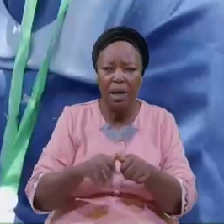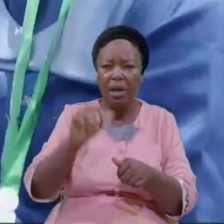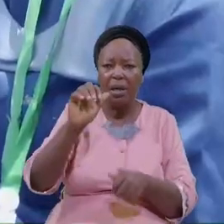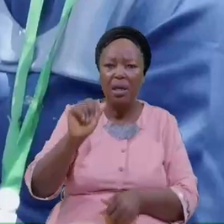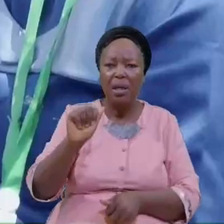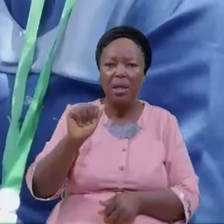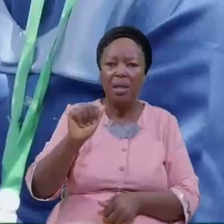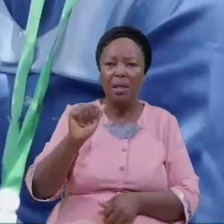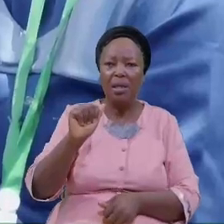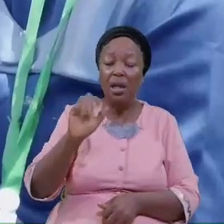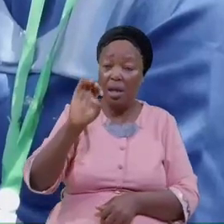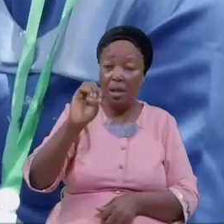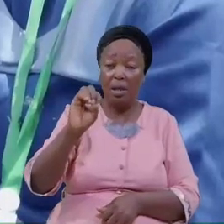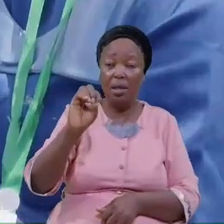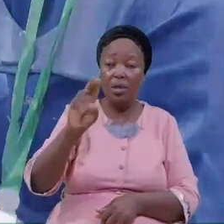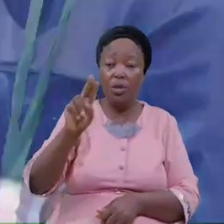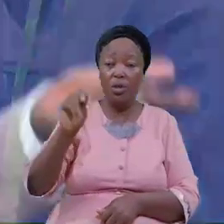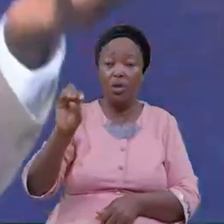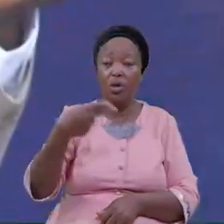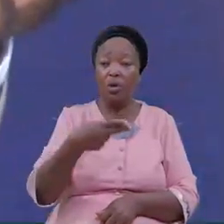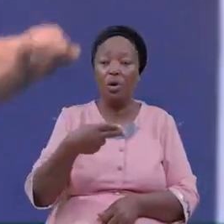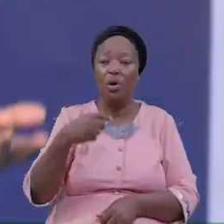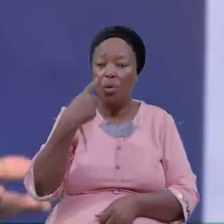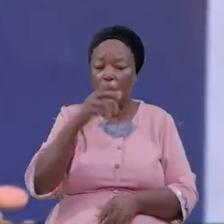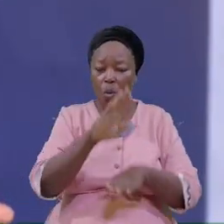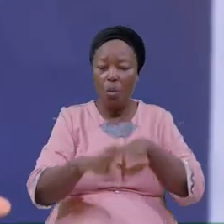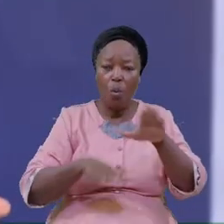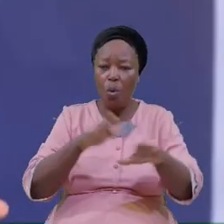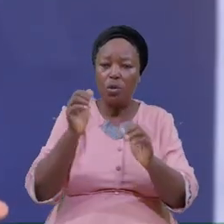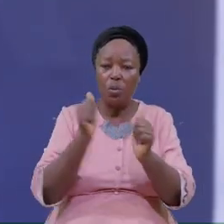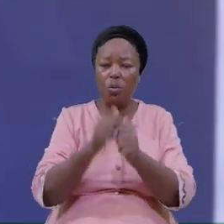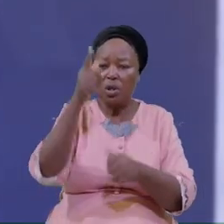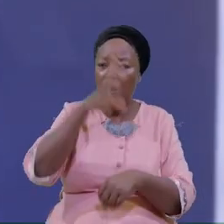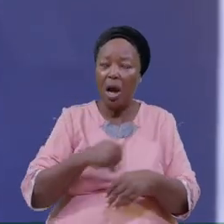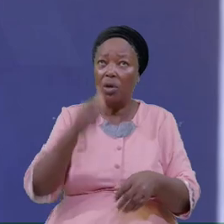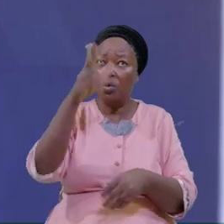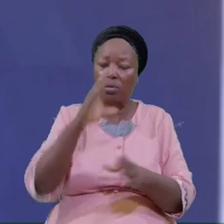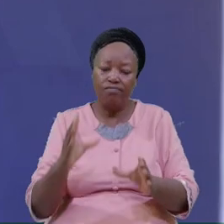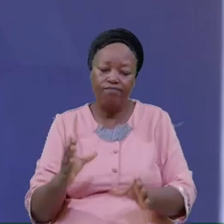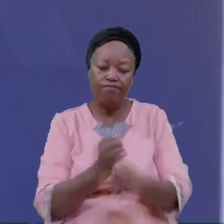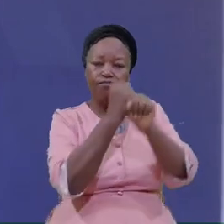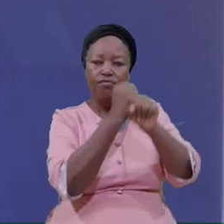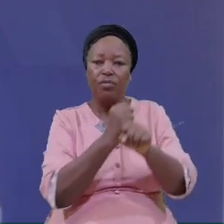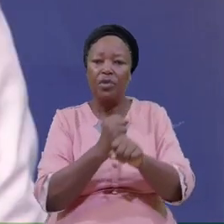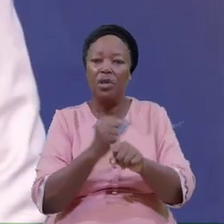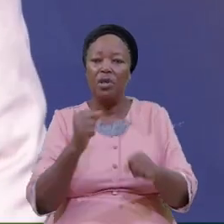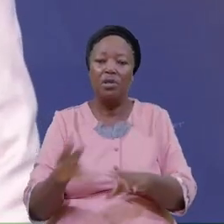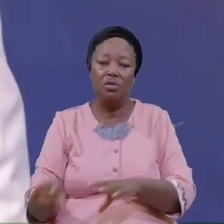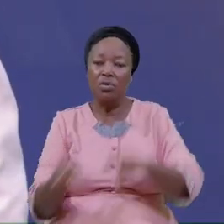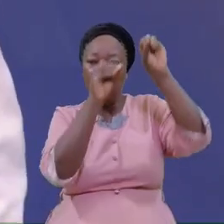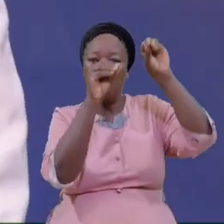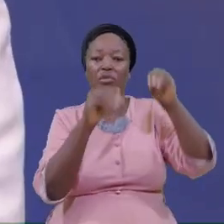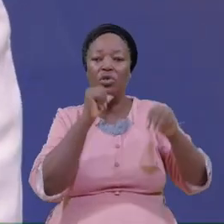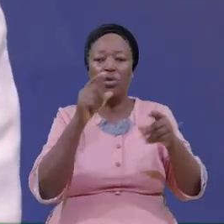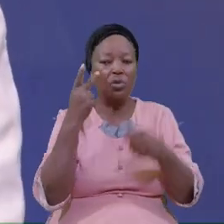He walked with God. Il a marché avec and Dieu. God took him not to see death. Pour qu'il ne voit point la mort. And